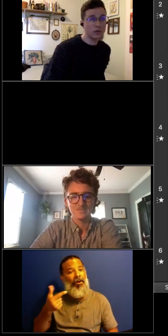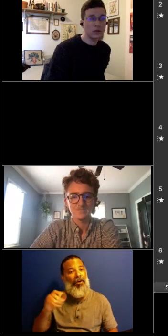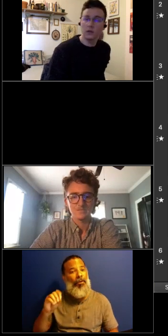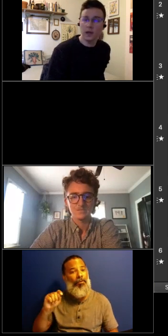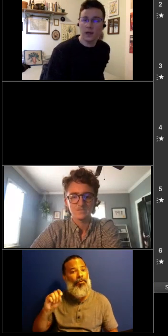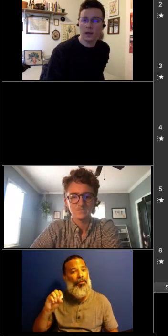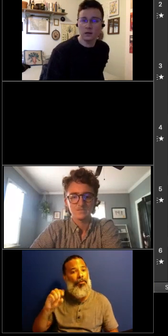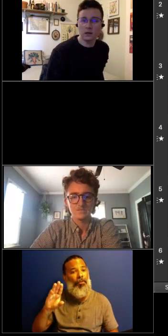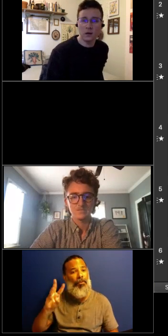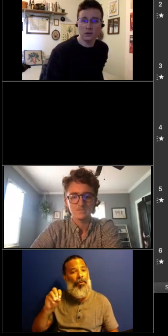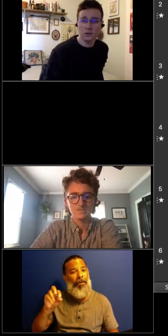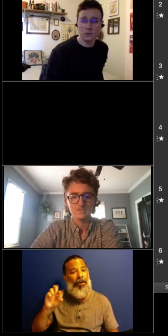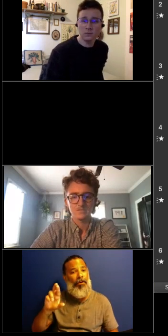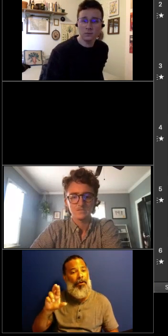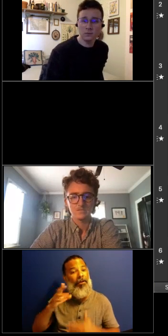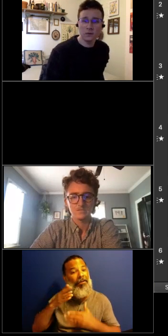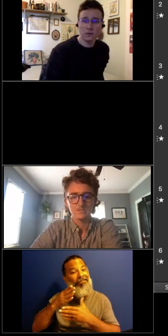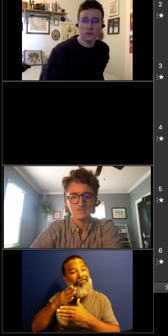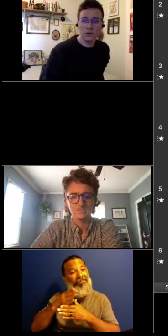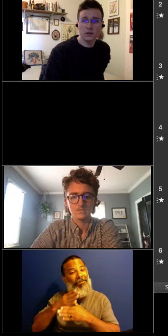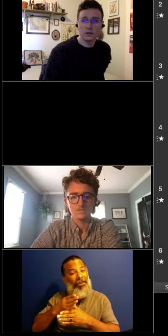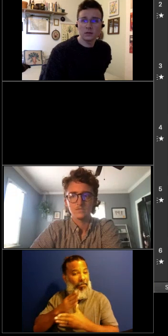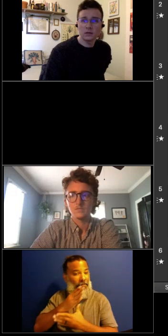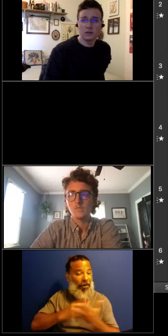of your screen like you can on Zoom.